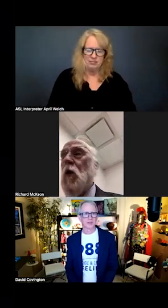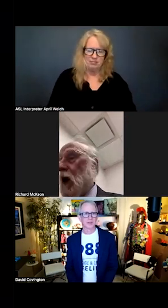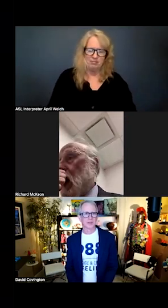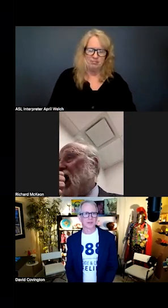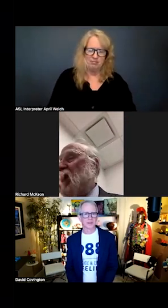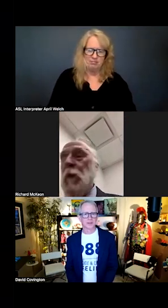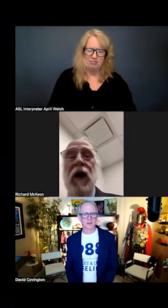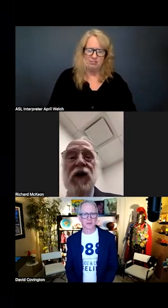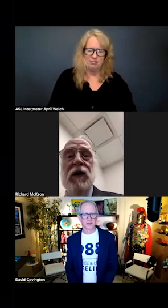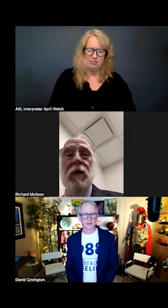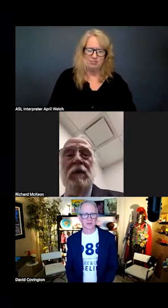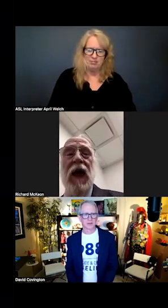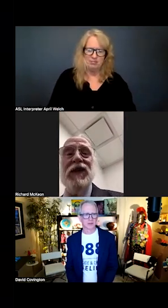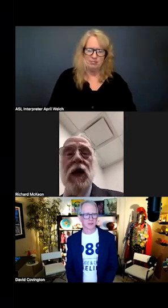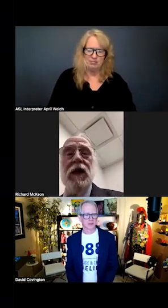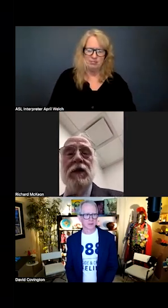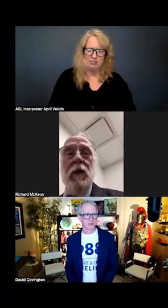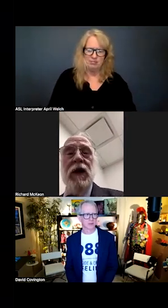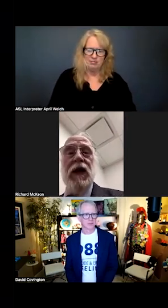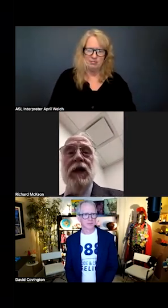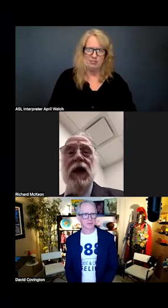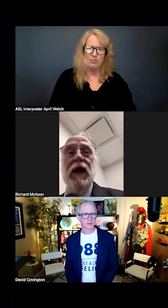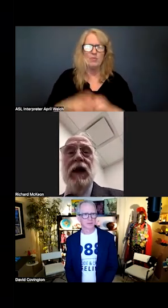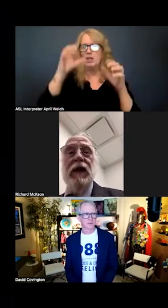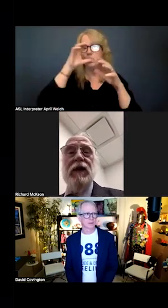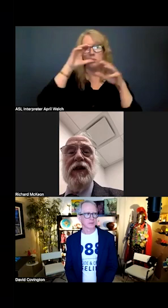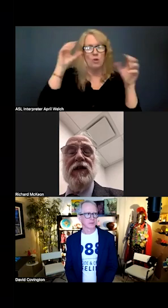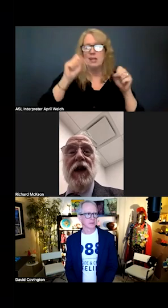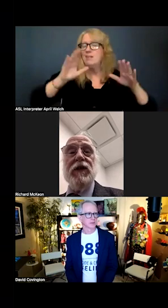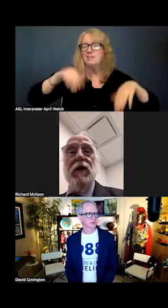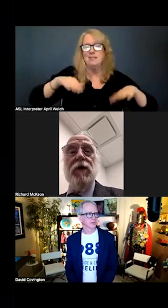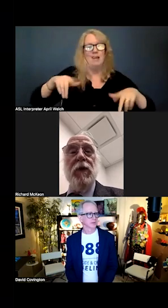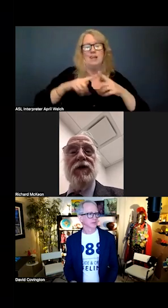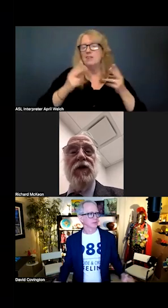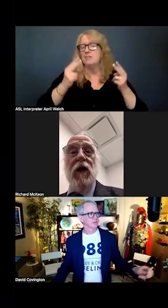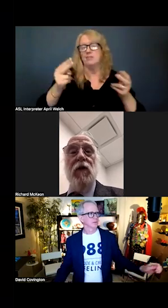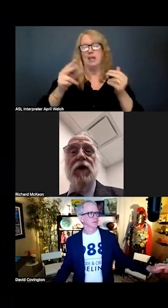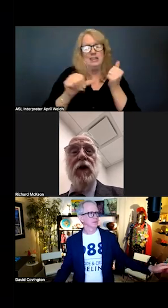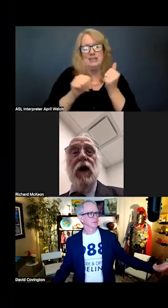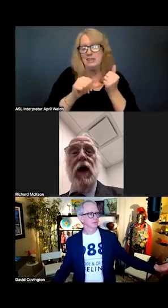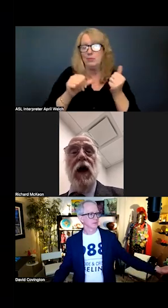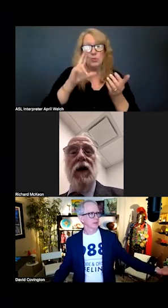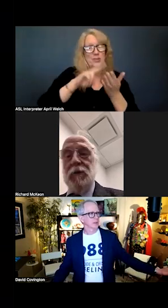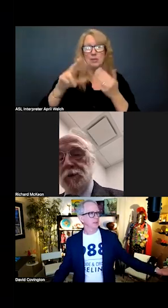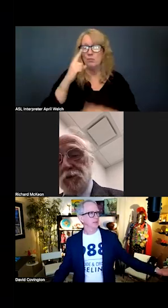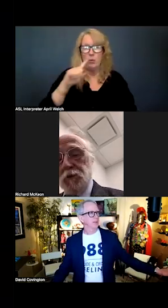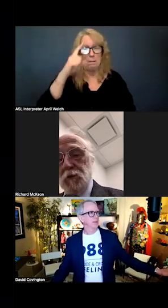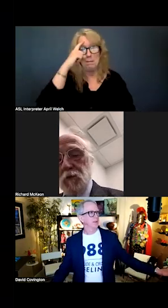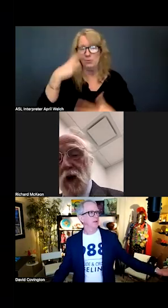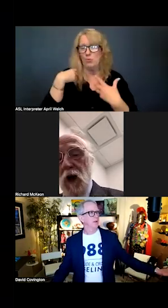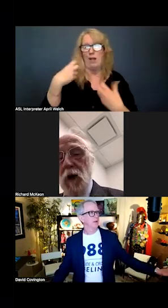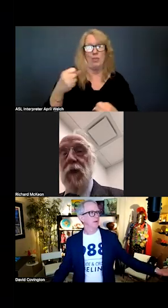The president has not yet nominated a assistant secretary for mental health.